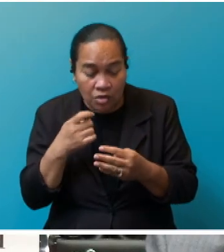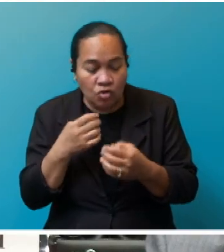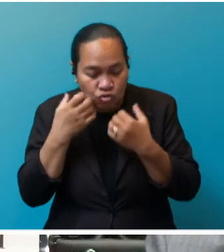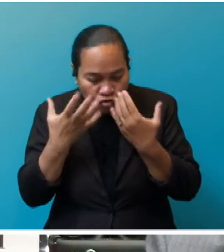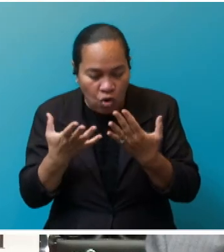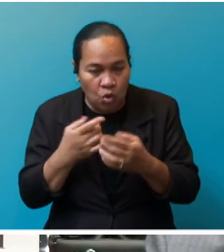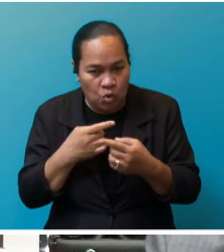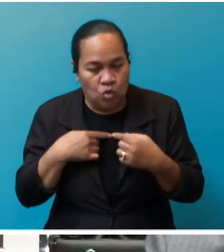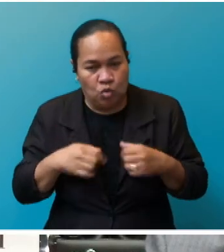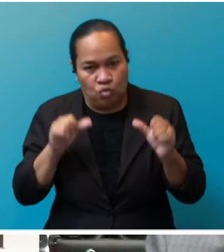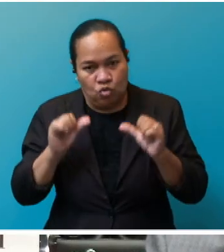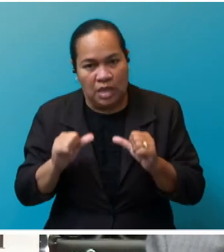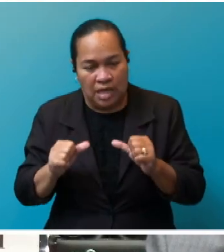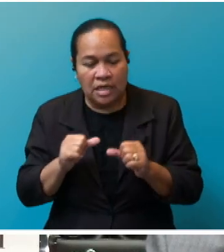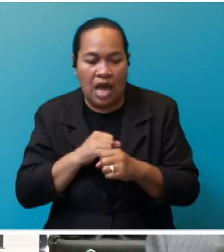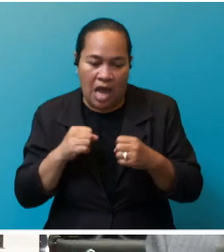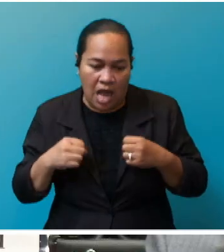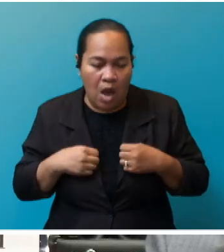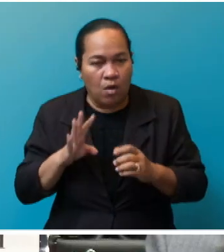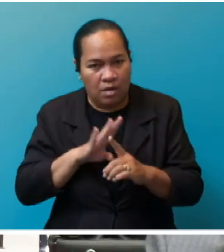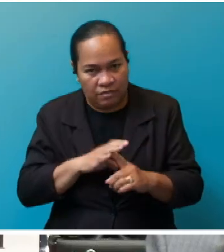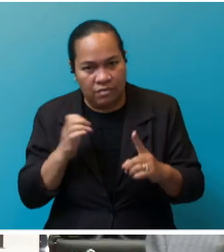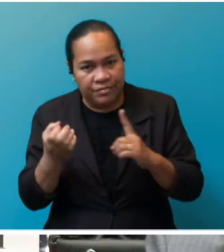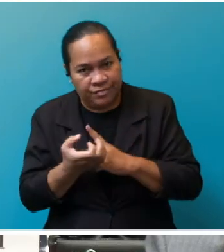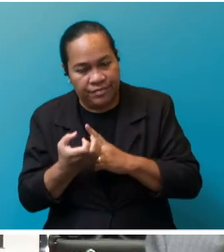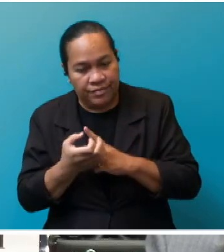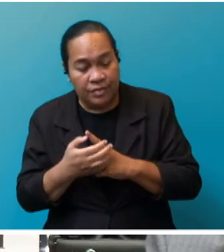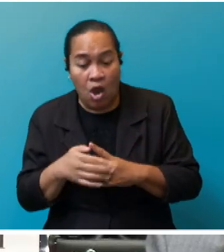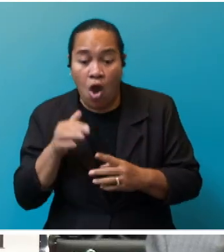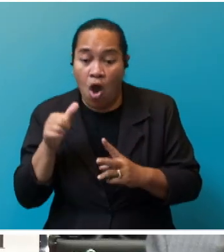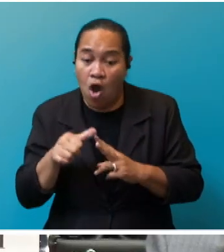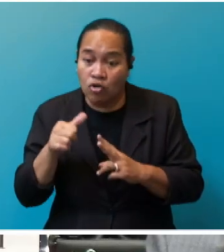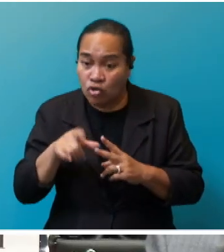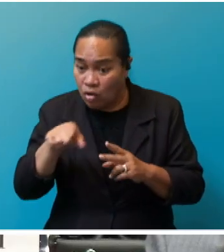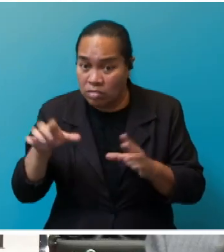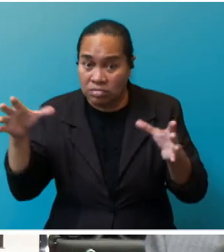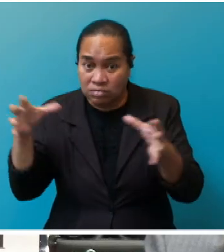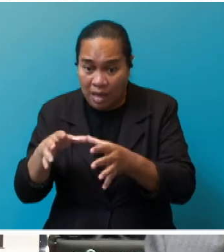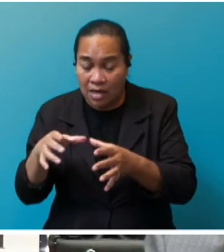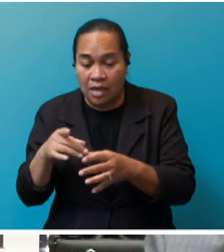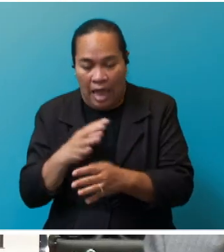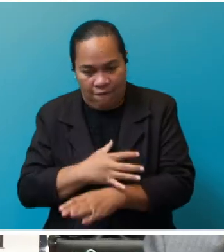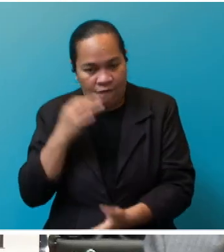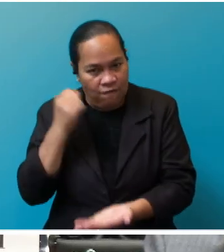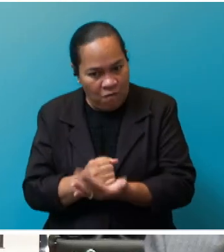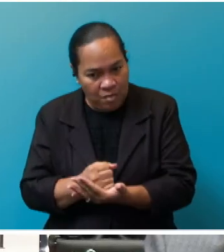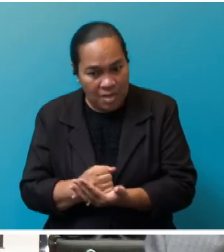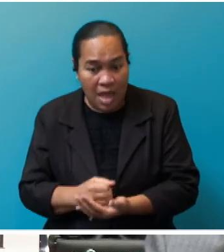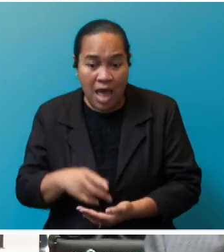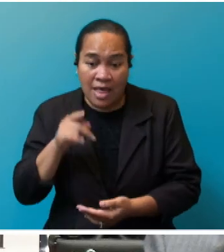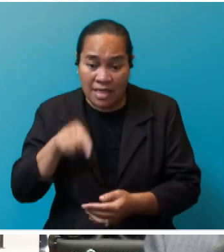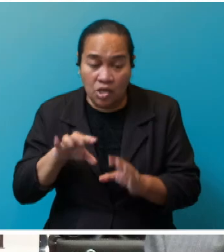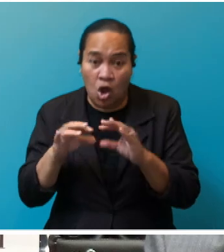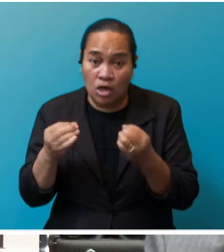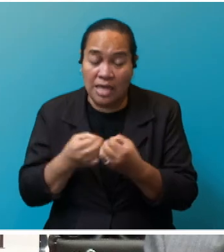to safeguard our natural inheritance. The Speaker of the Council also reaffirmed that the Pacific Tourism Organization must